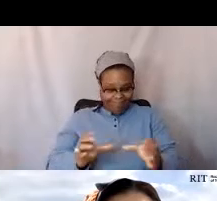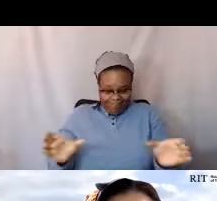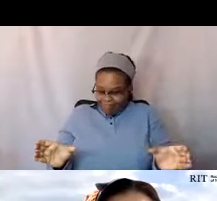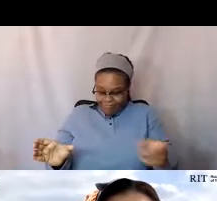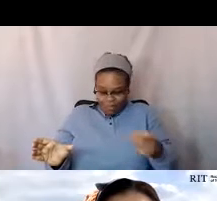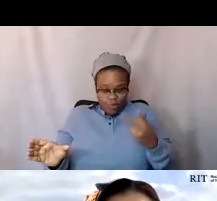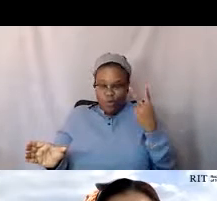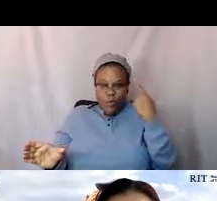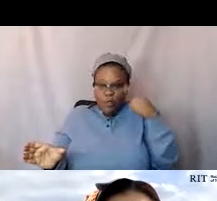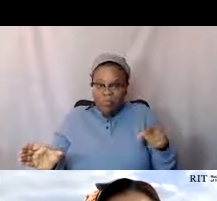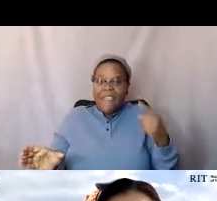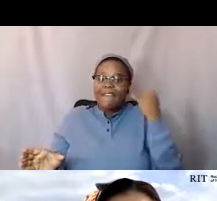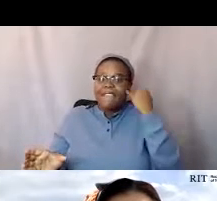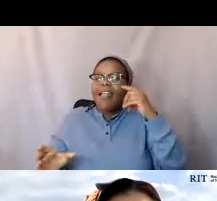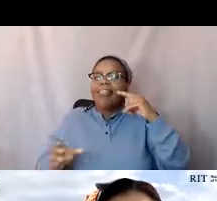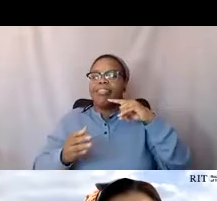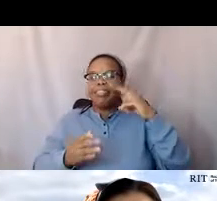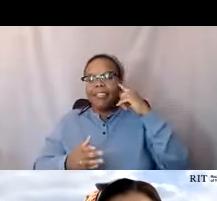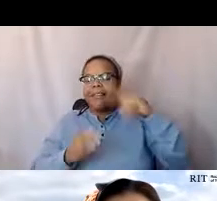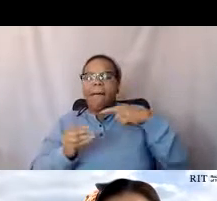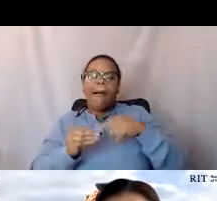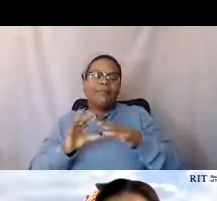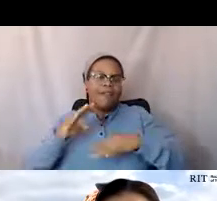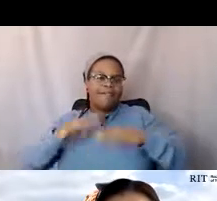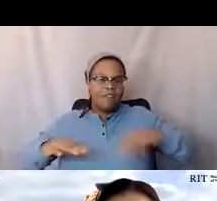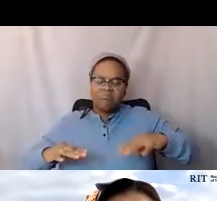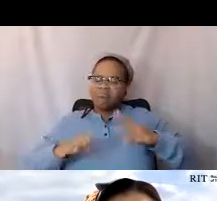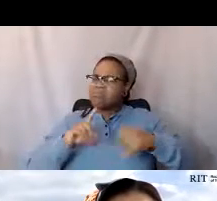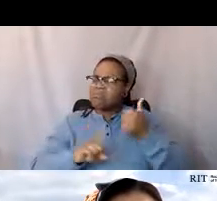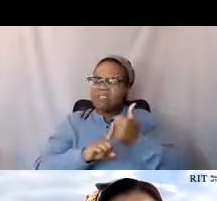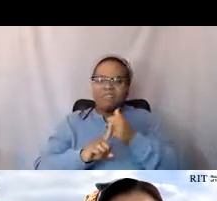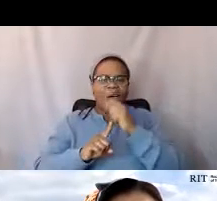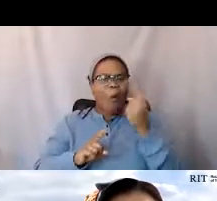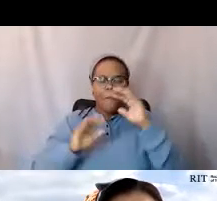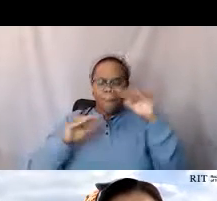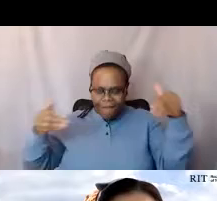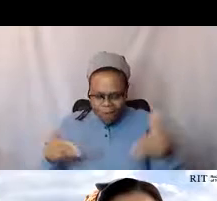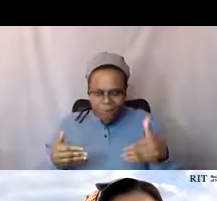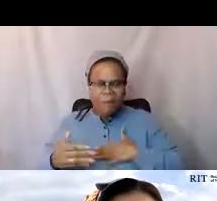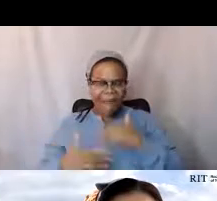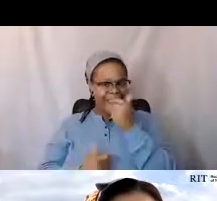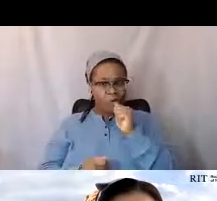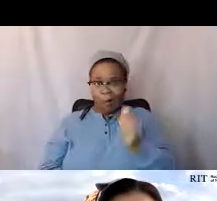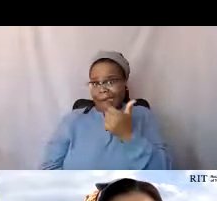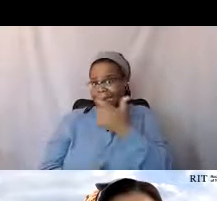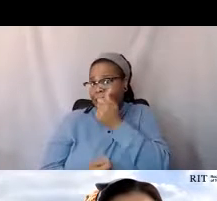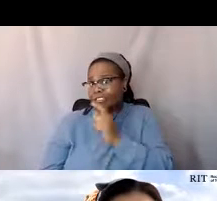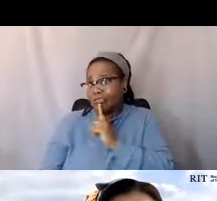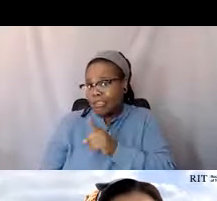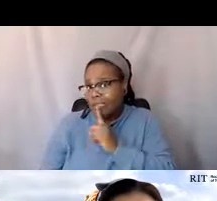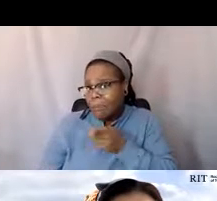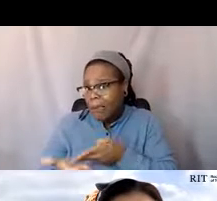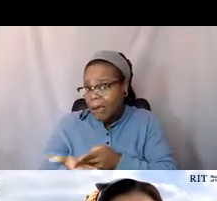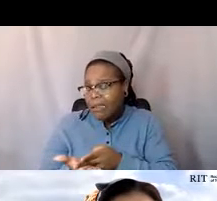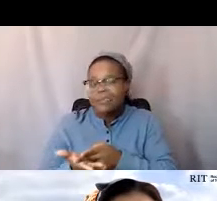me when I think about diversity. And diversity has not always been, you know, in the focus of my interest or any interest at all, to be honest. This